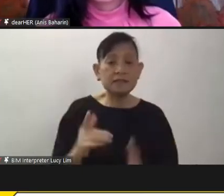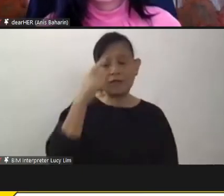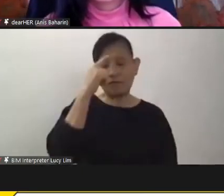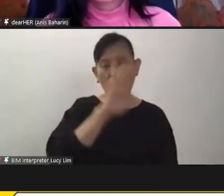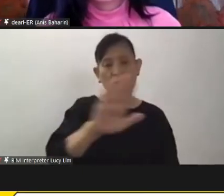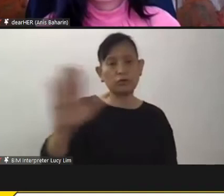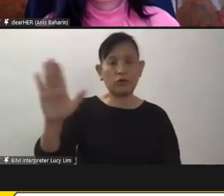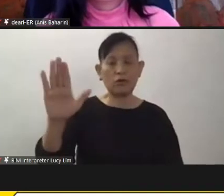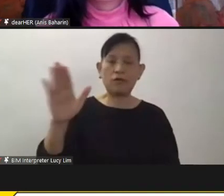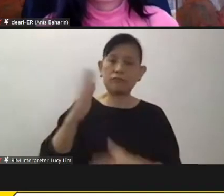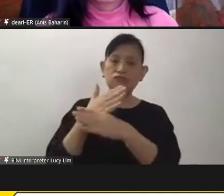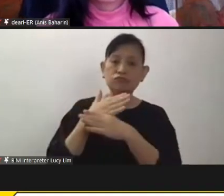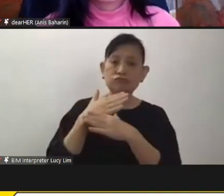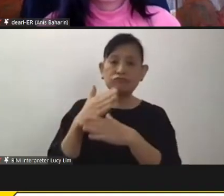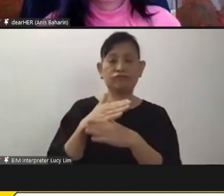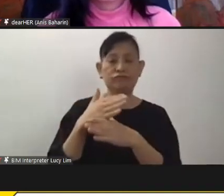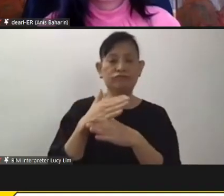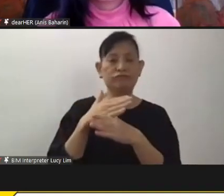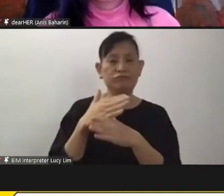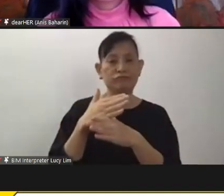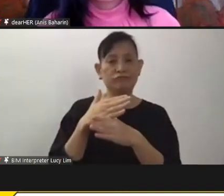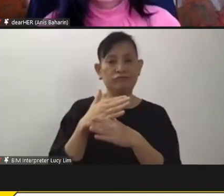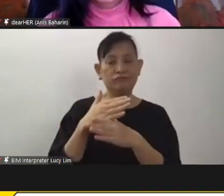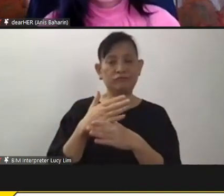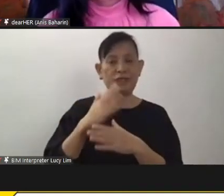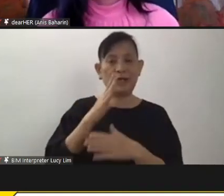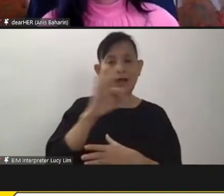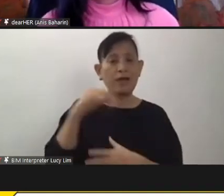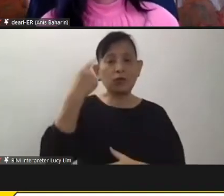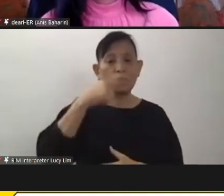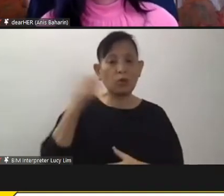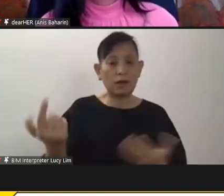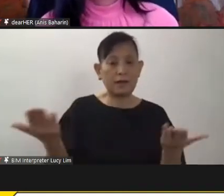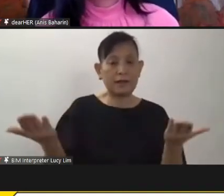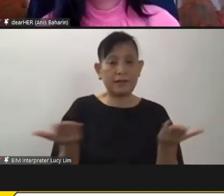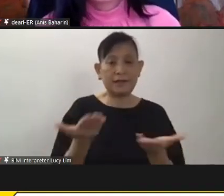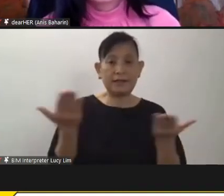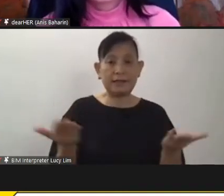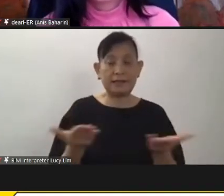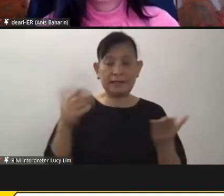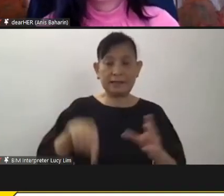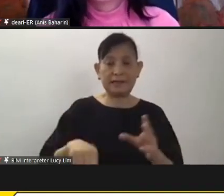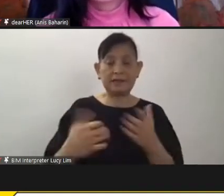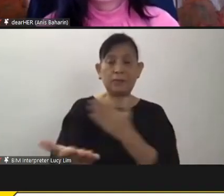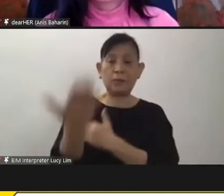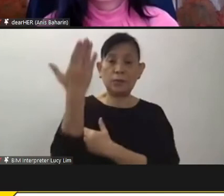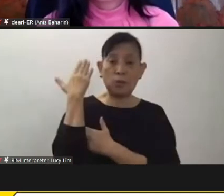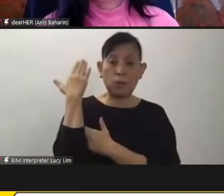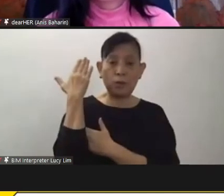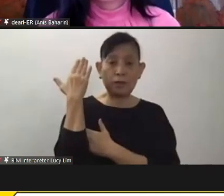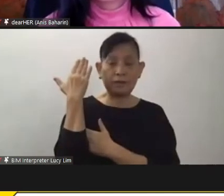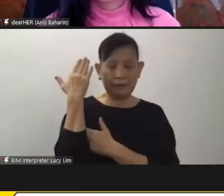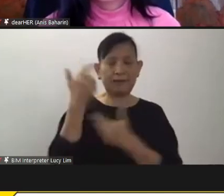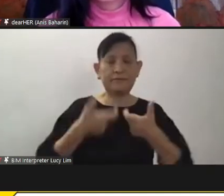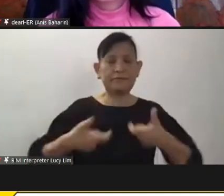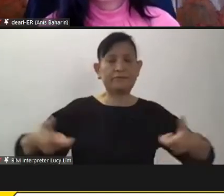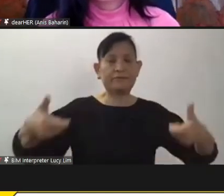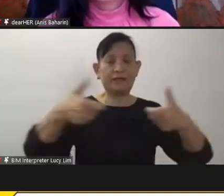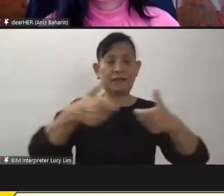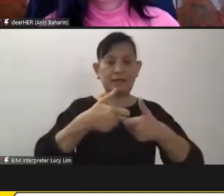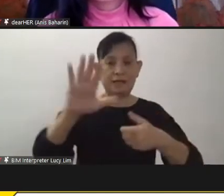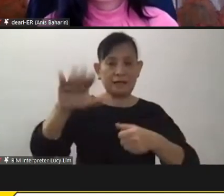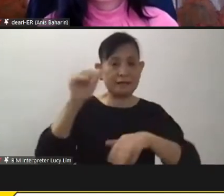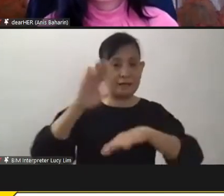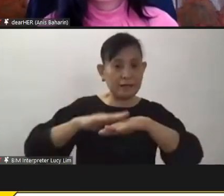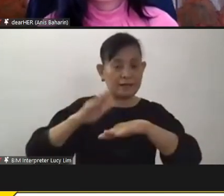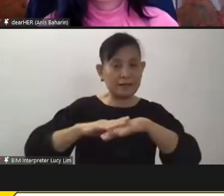presentation, and all of the, everyone who attended this forum, I guess. Just a reminder